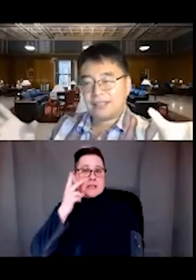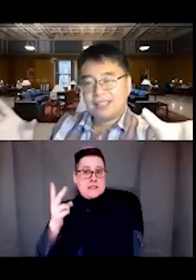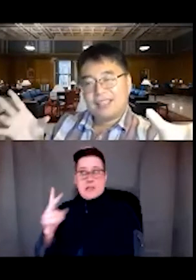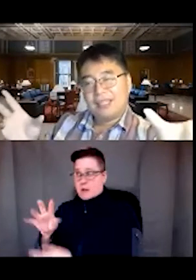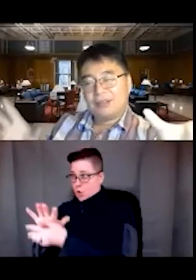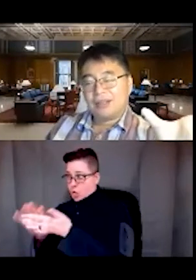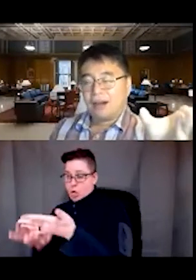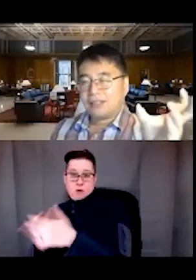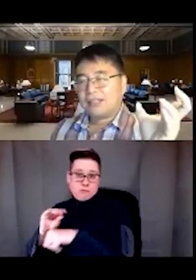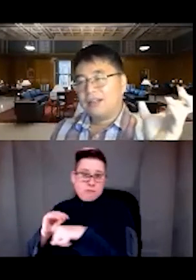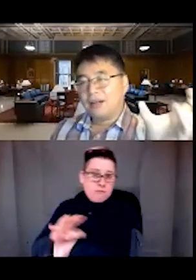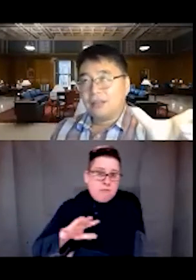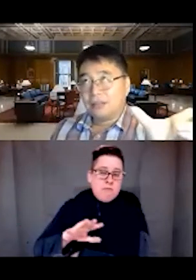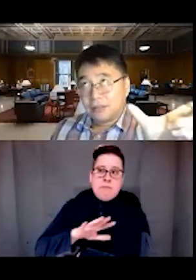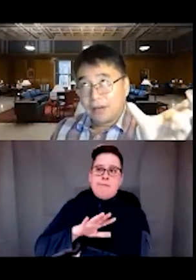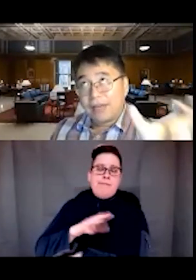affects